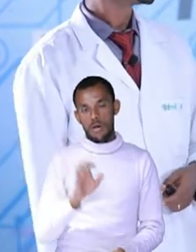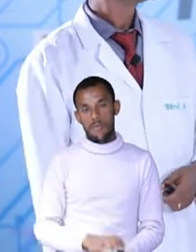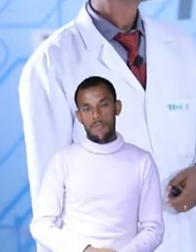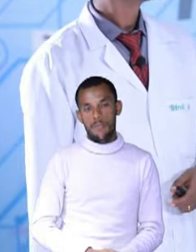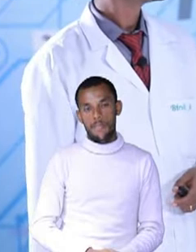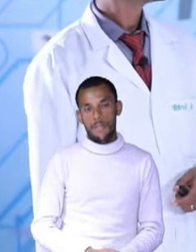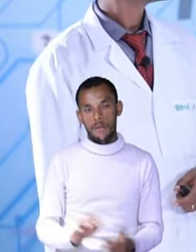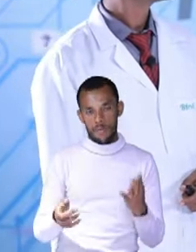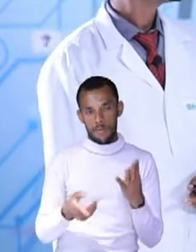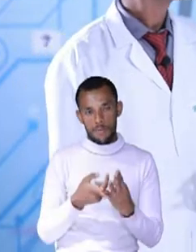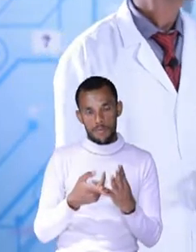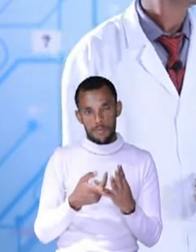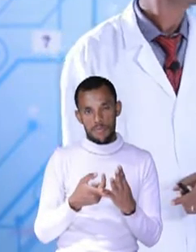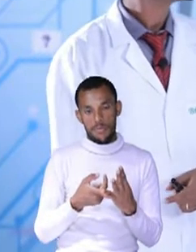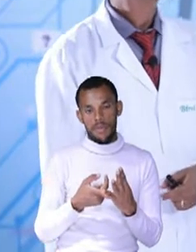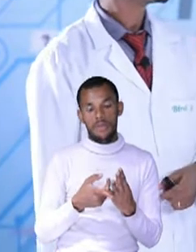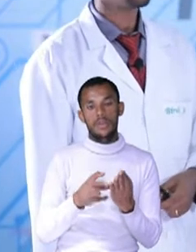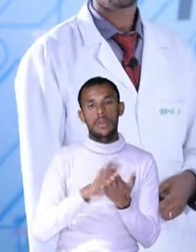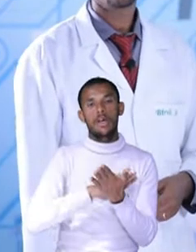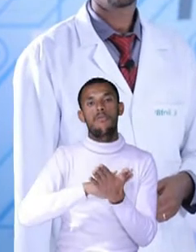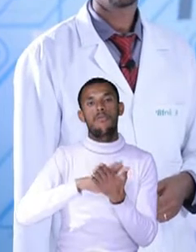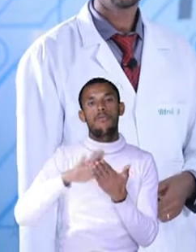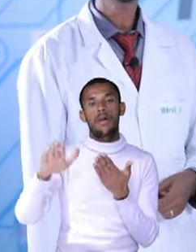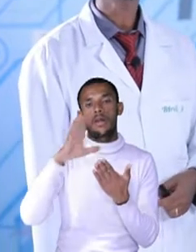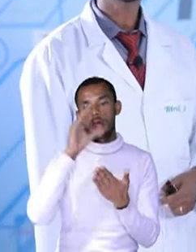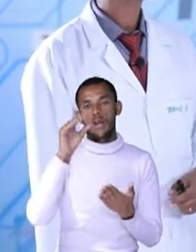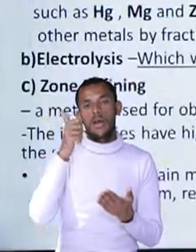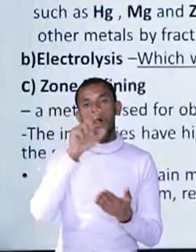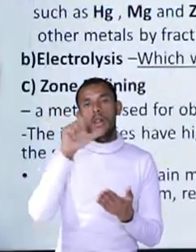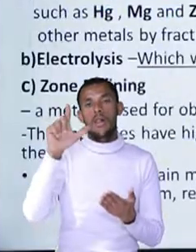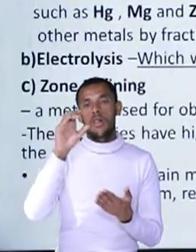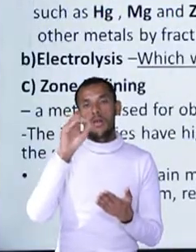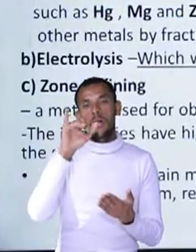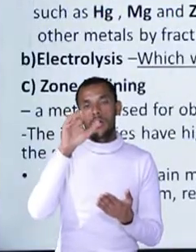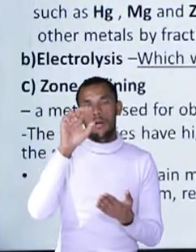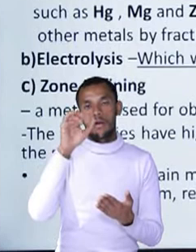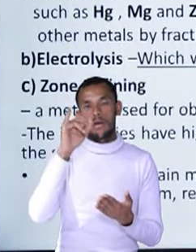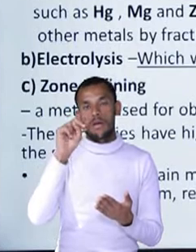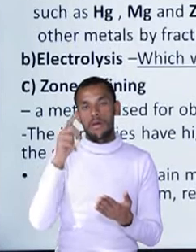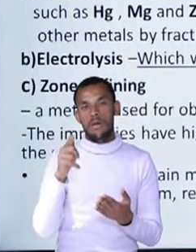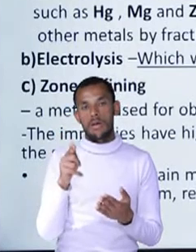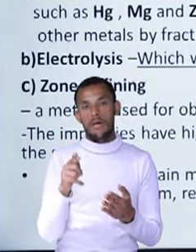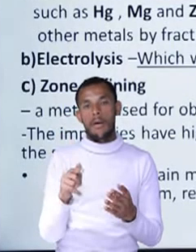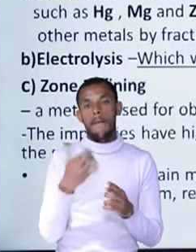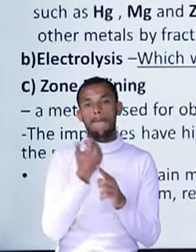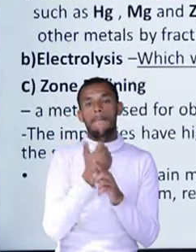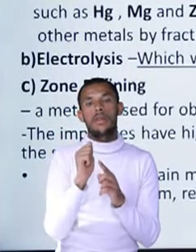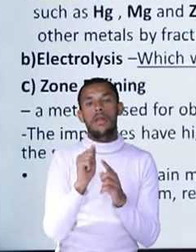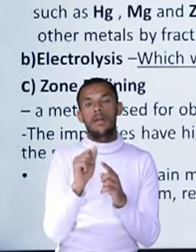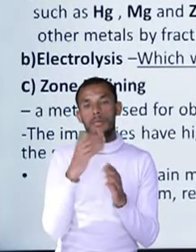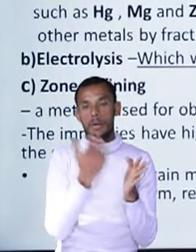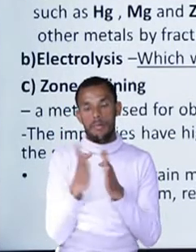The fourth one is refining and alloying. This one is metals prepared by